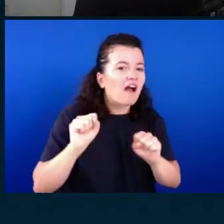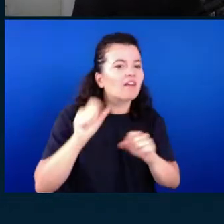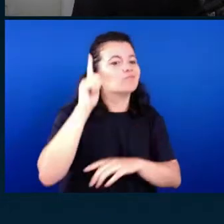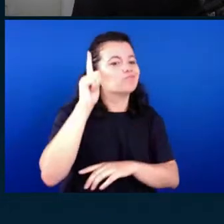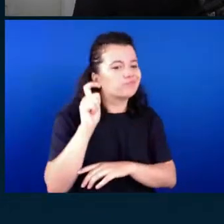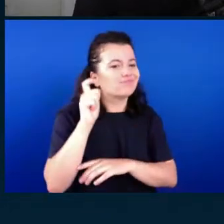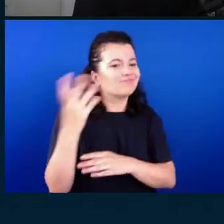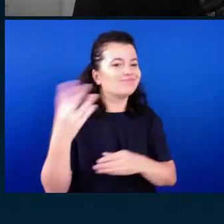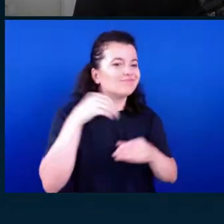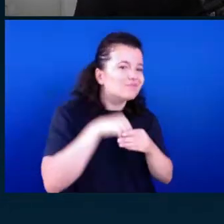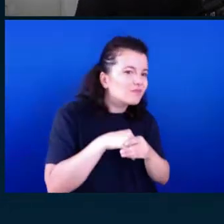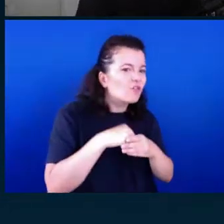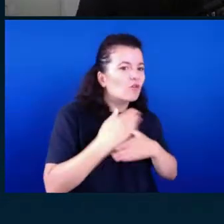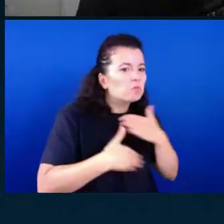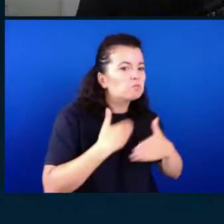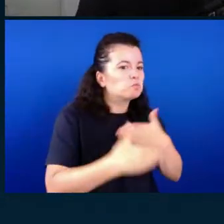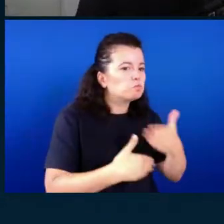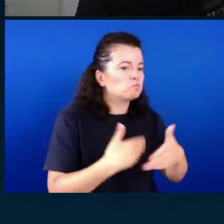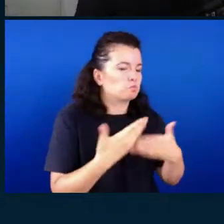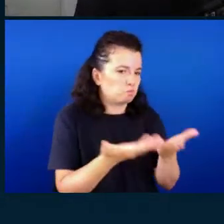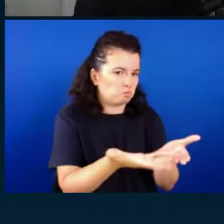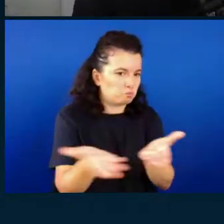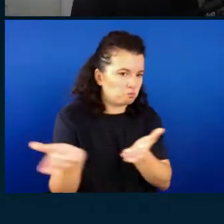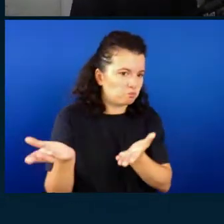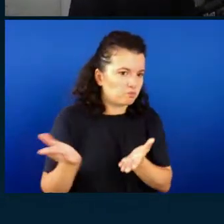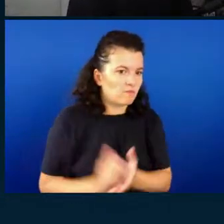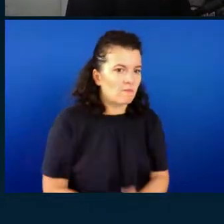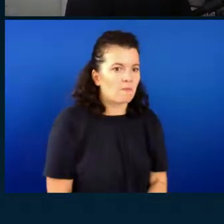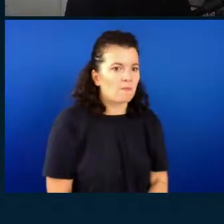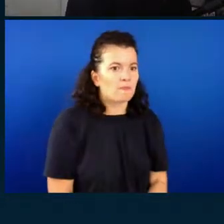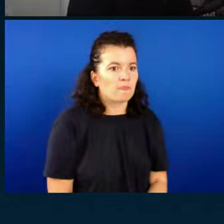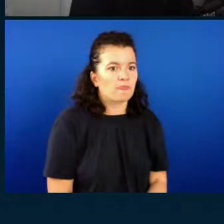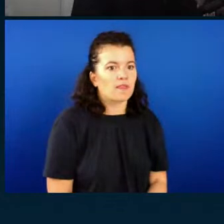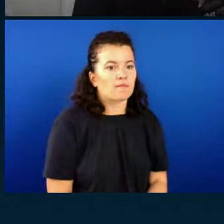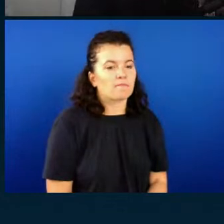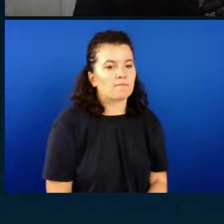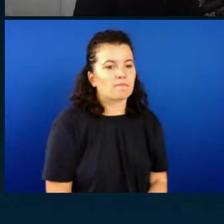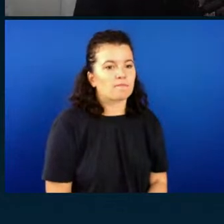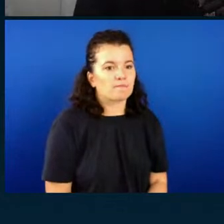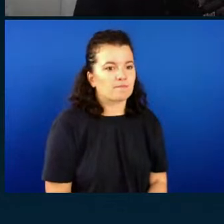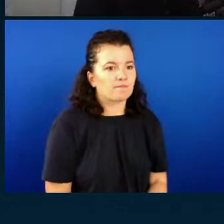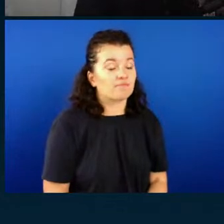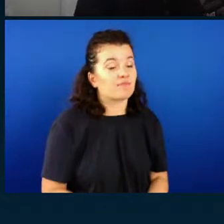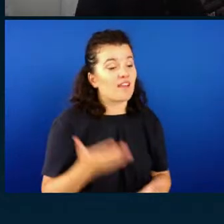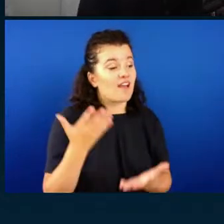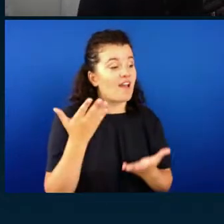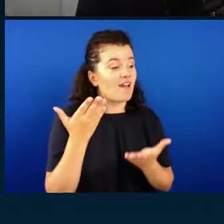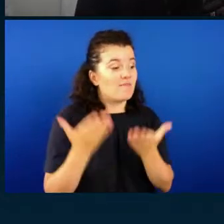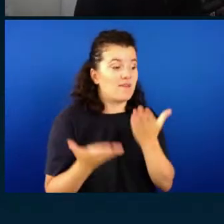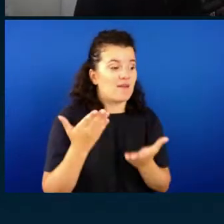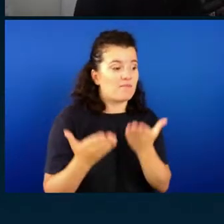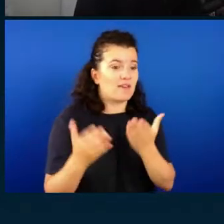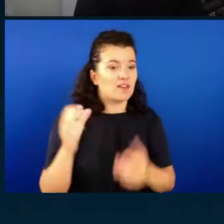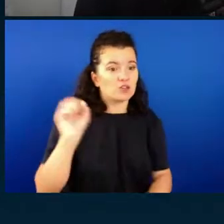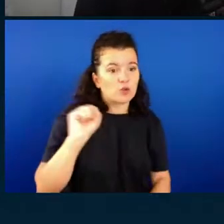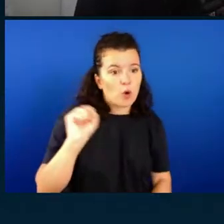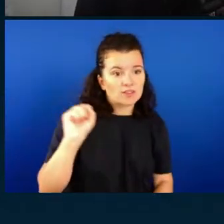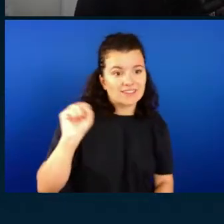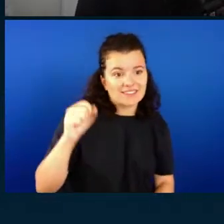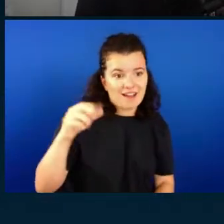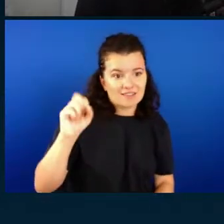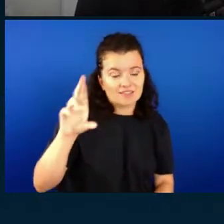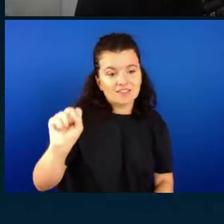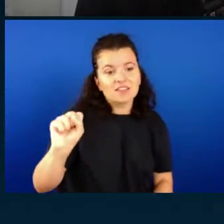need to consider, for example, that cold start, which might not work for you if you have a